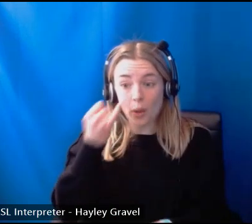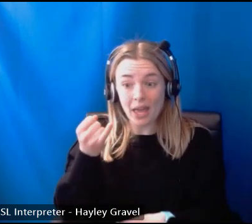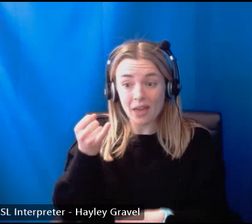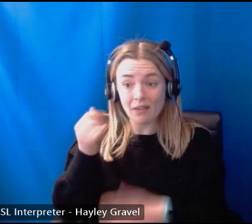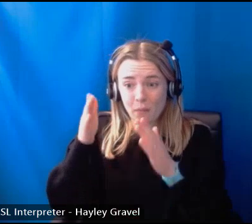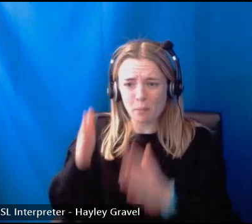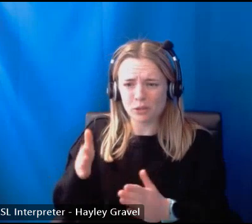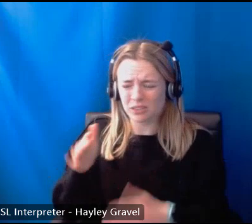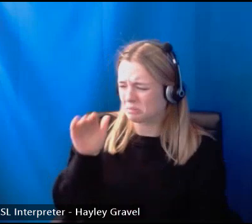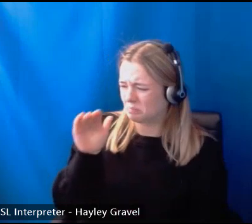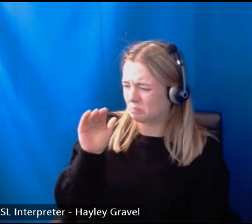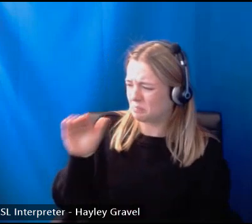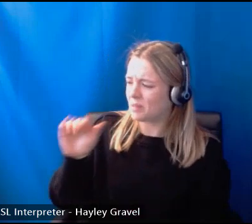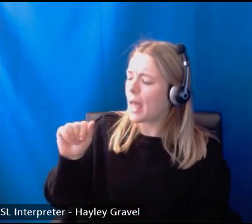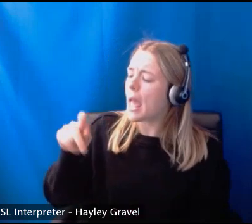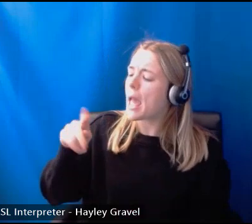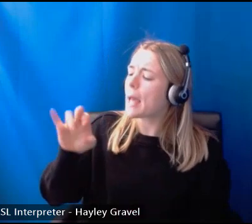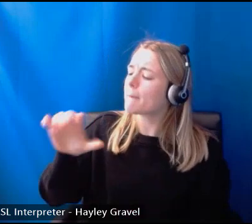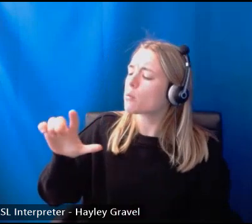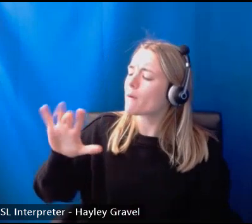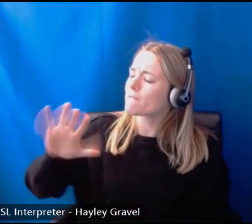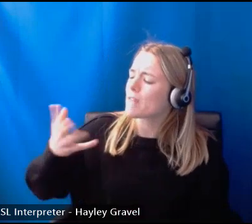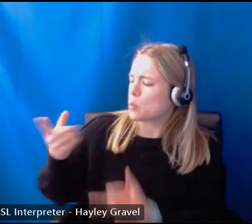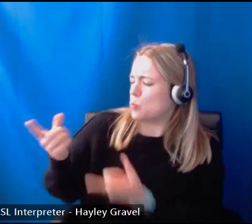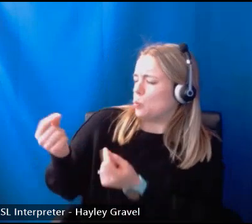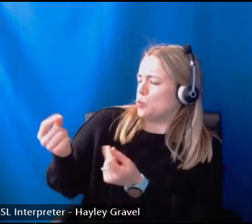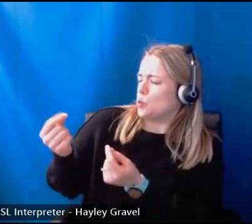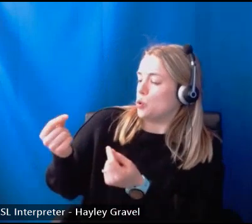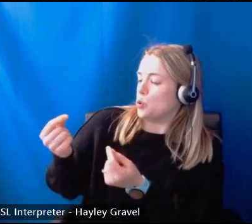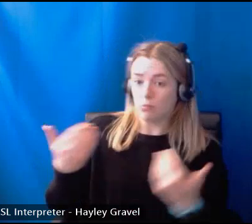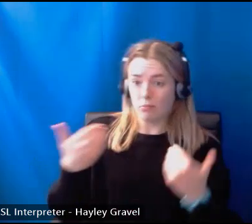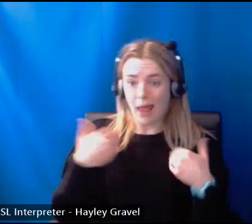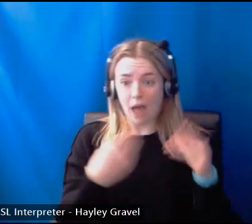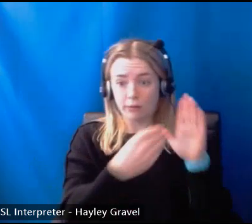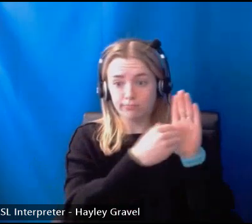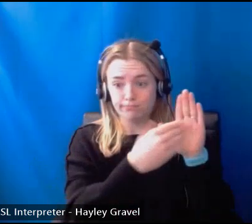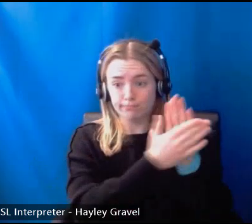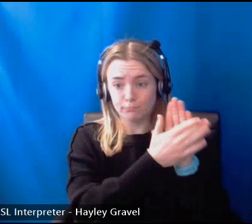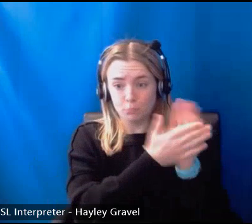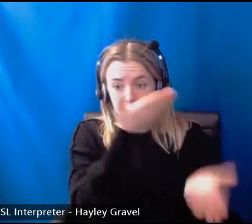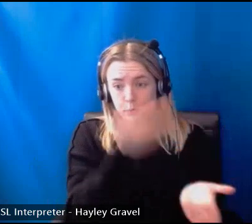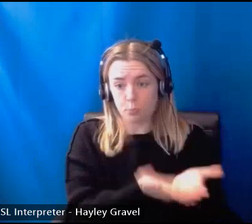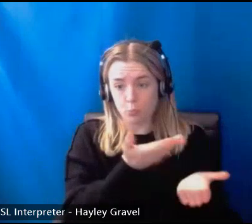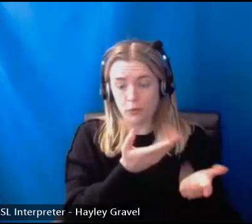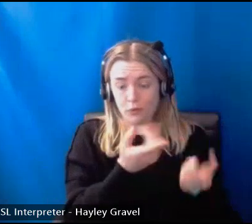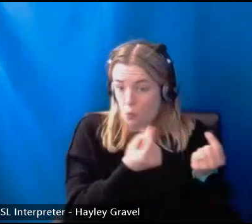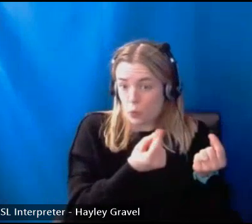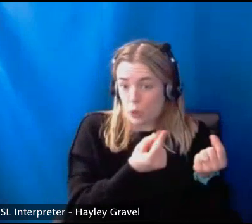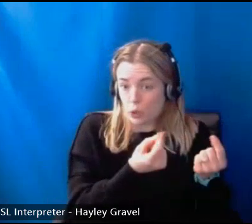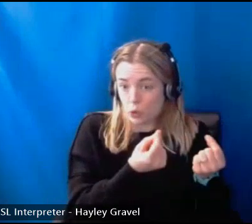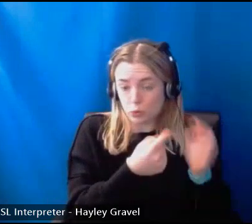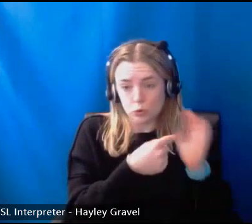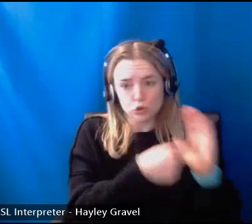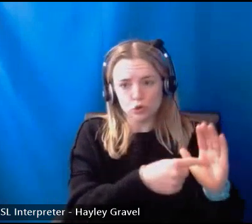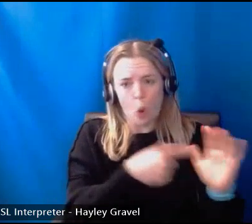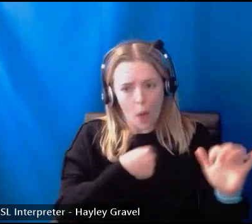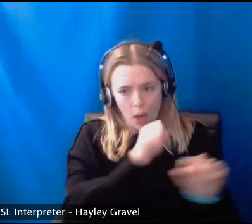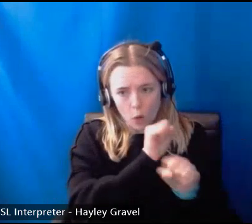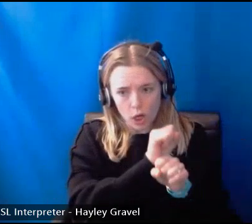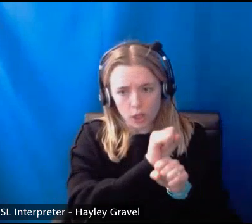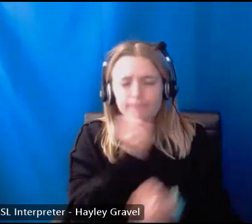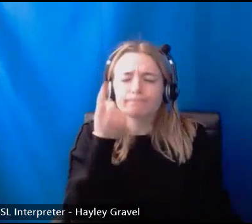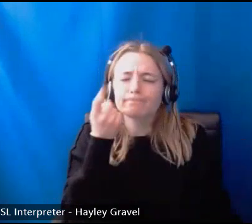what were you doing on April the 5th?" I had it. And I had documentation and I had evidence of what I was doing. No one ever asked for